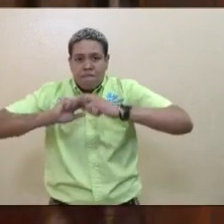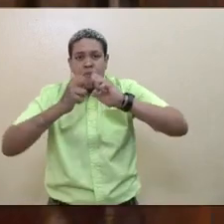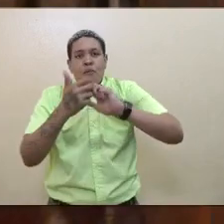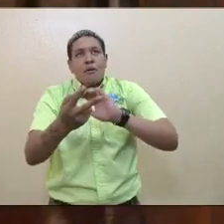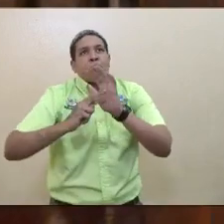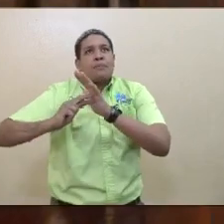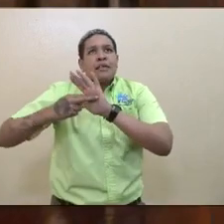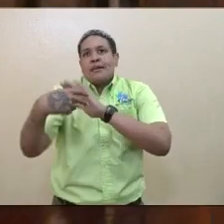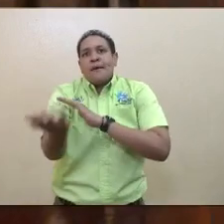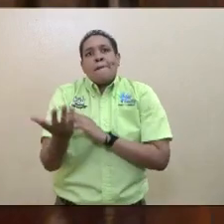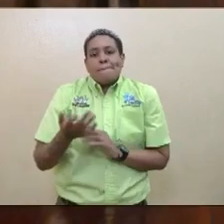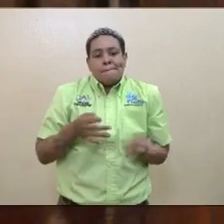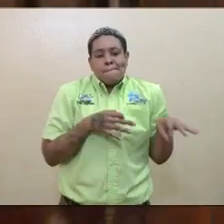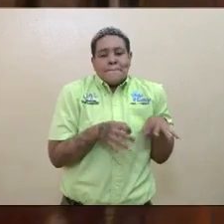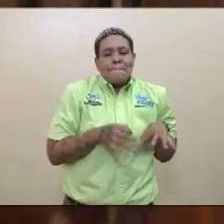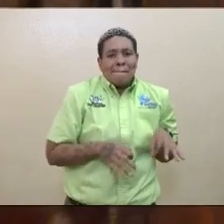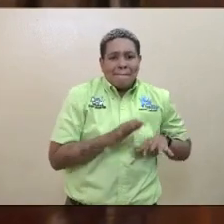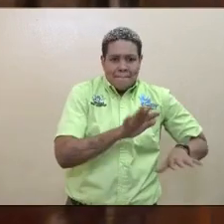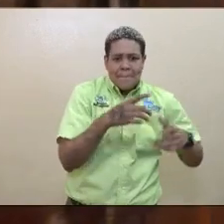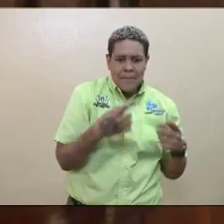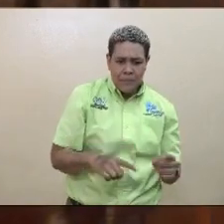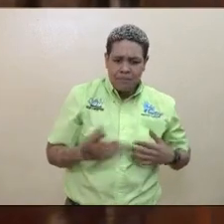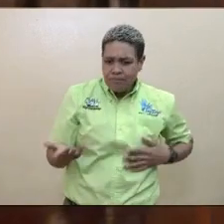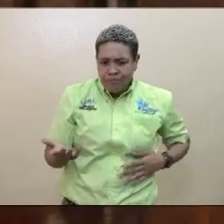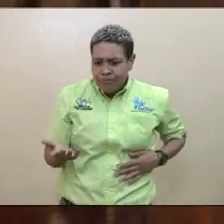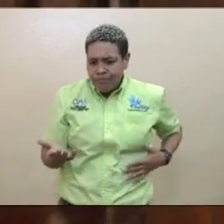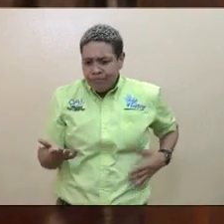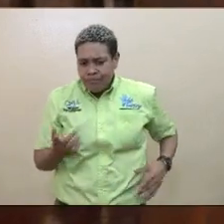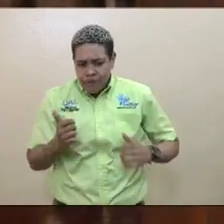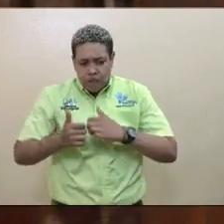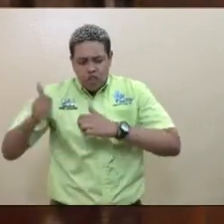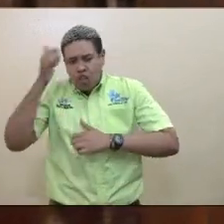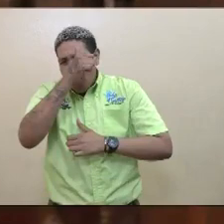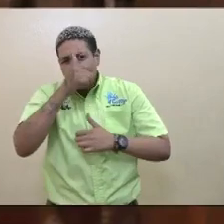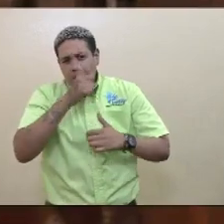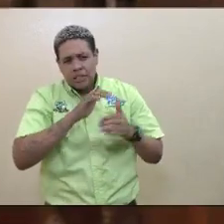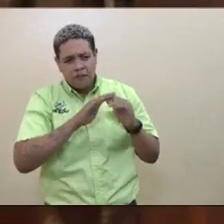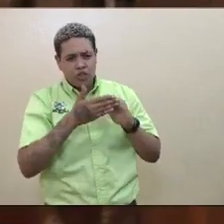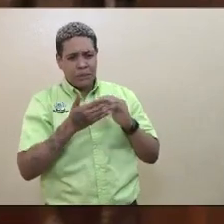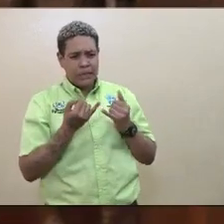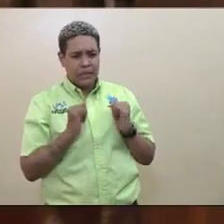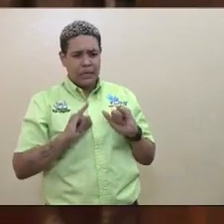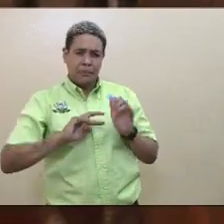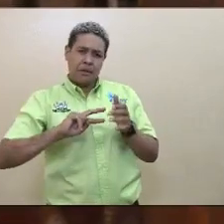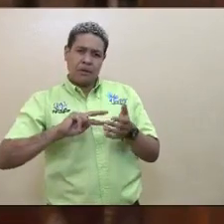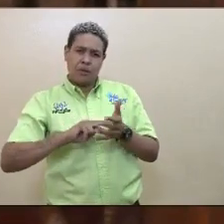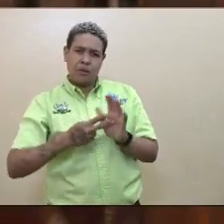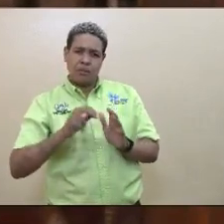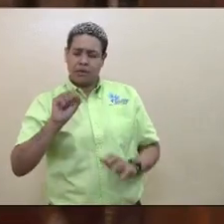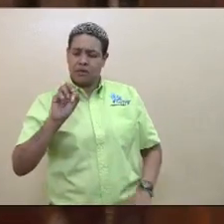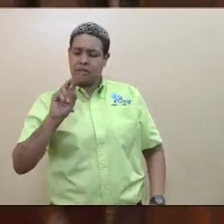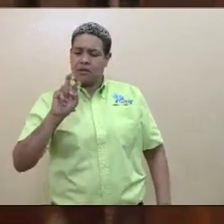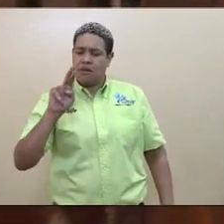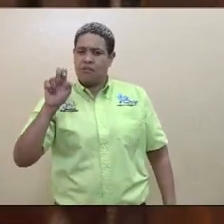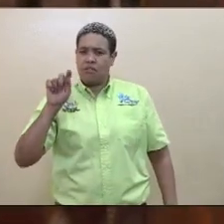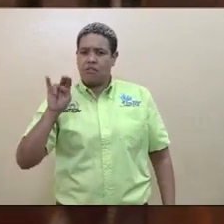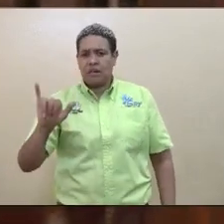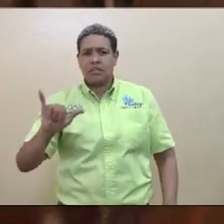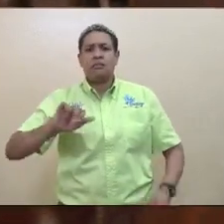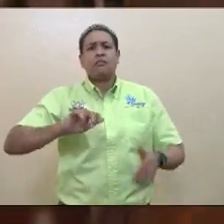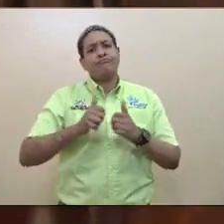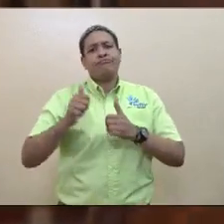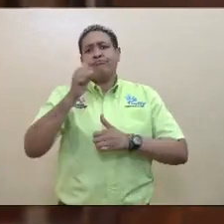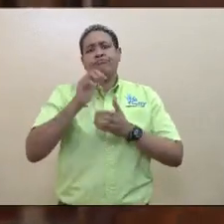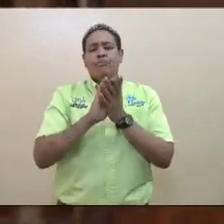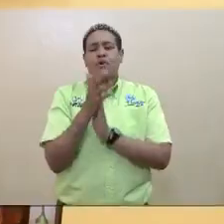the redefinition of the sovereignty of Jamaica to be that of a republic.